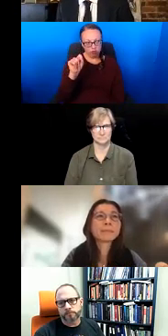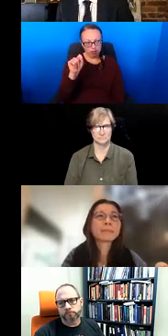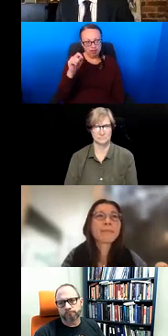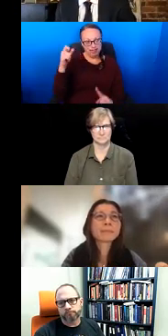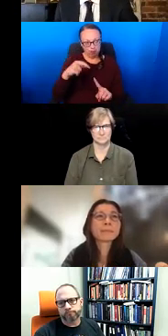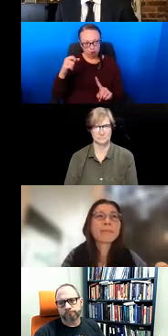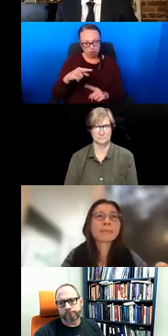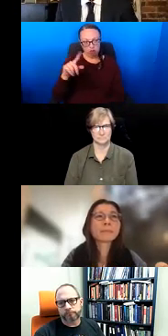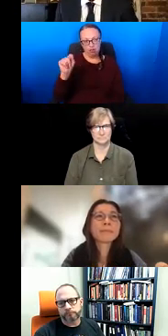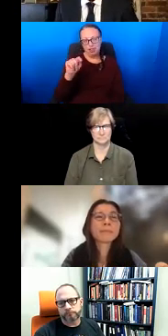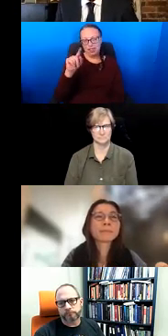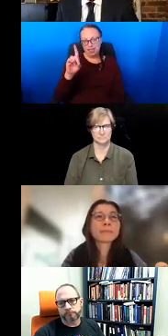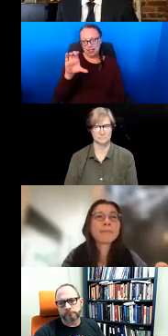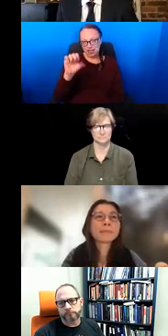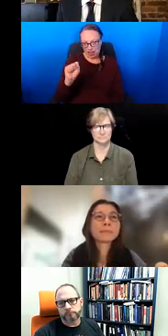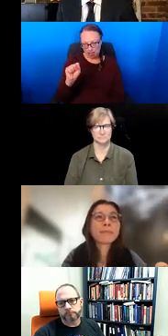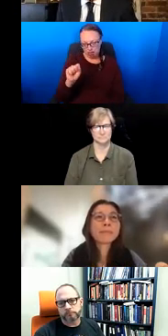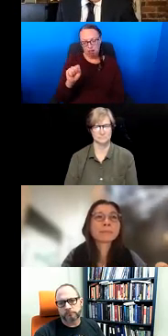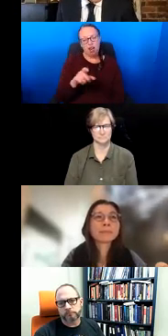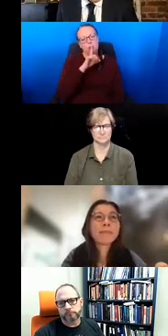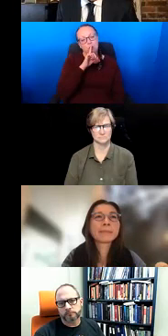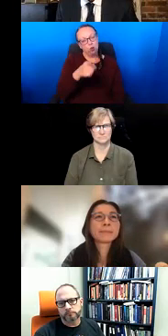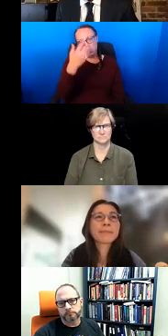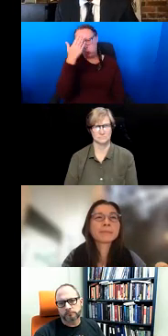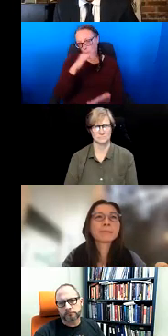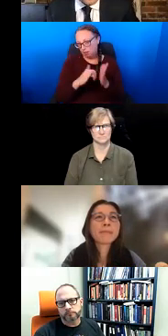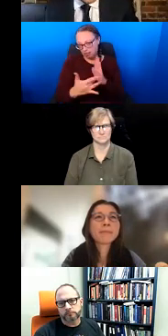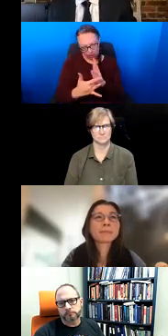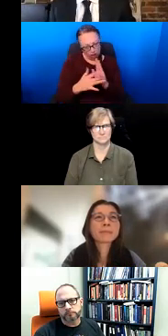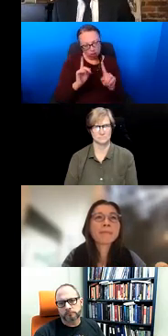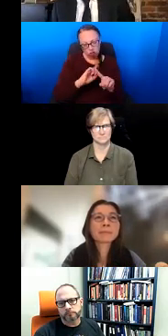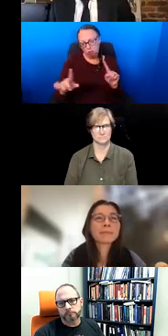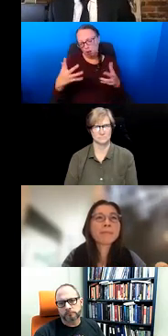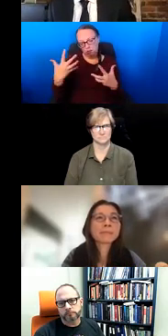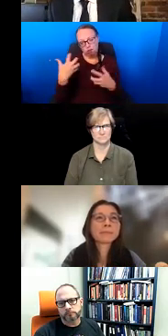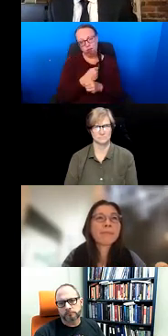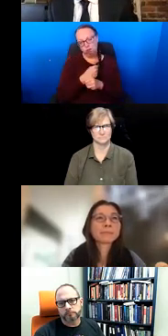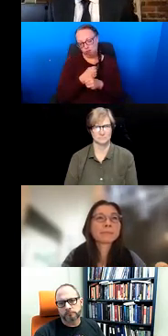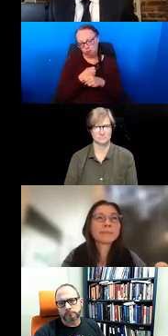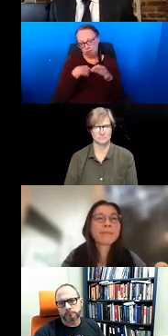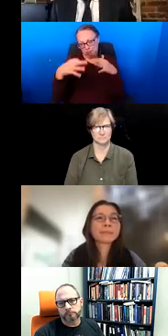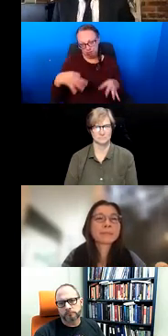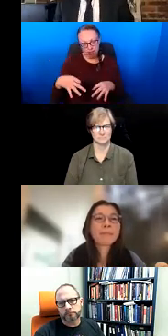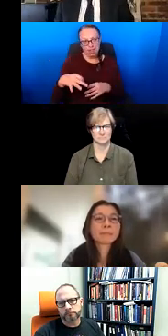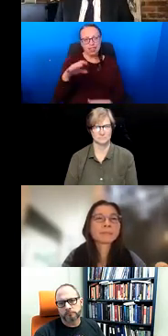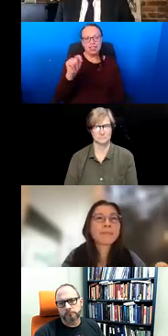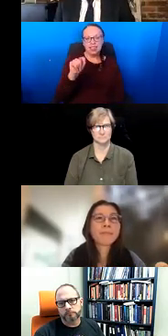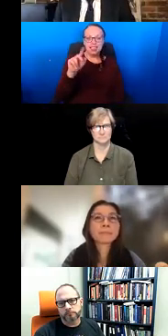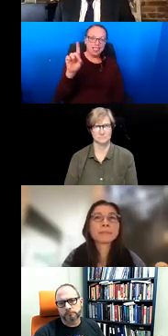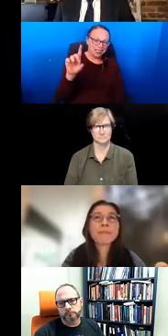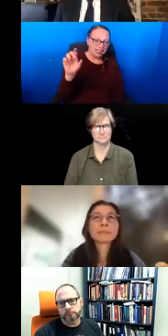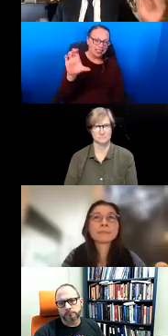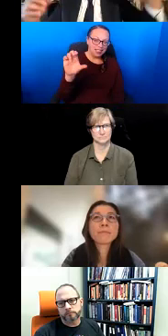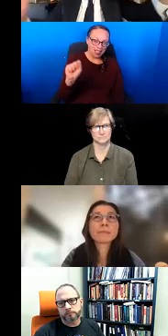also familiar with this technology, but just to give it the quick once over, tDCS involves